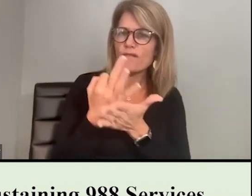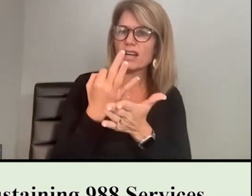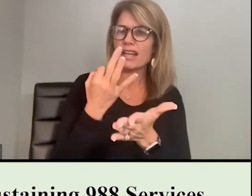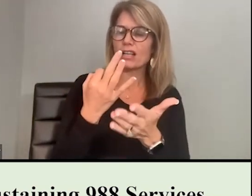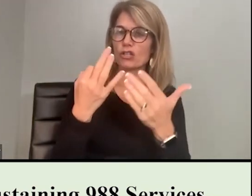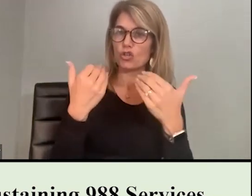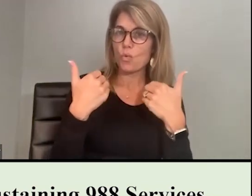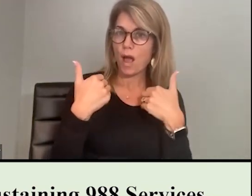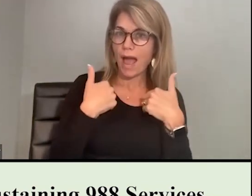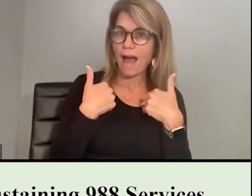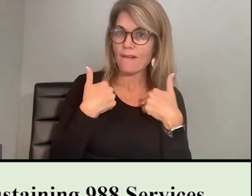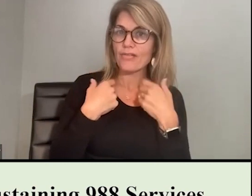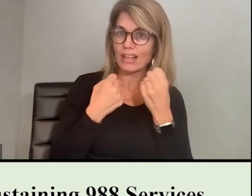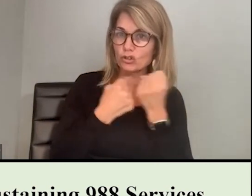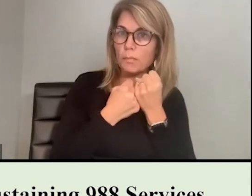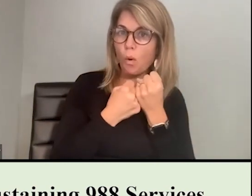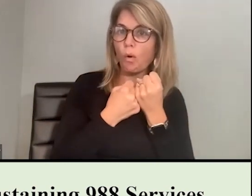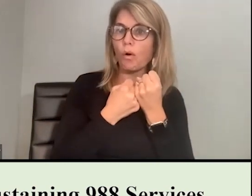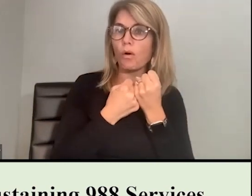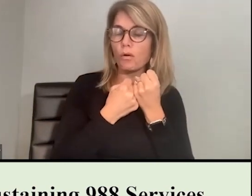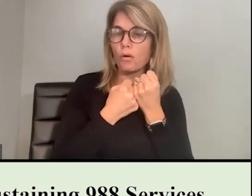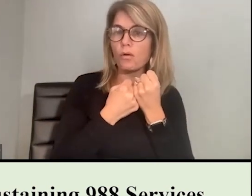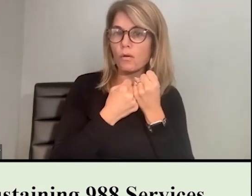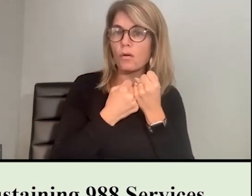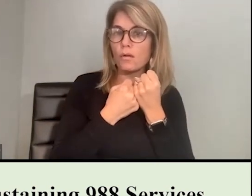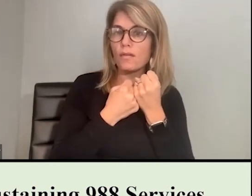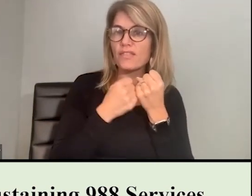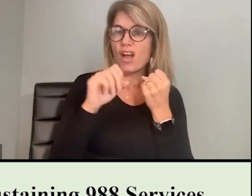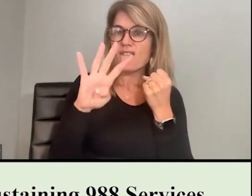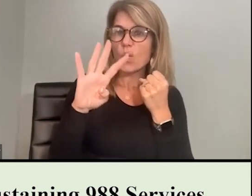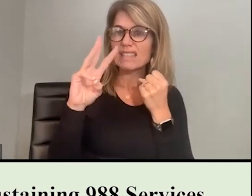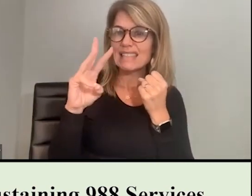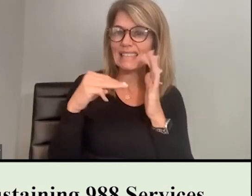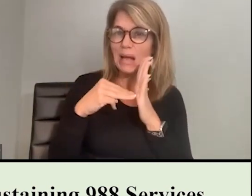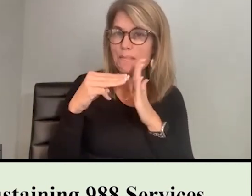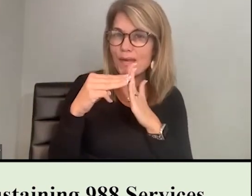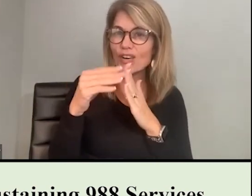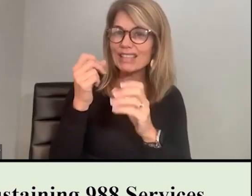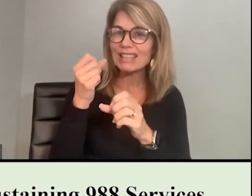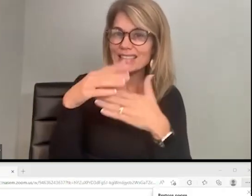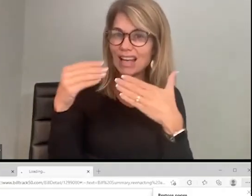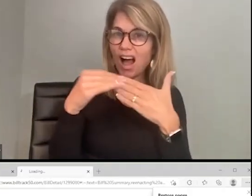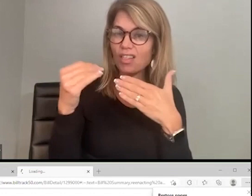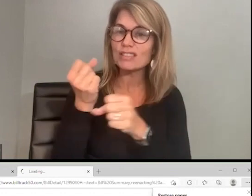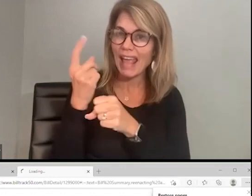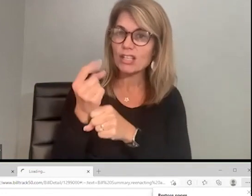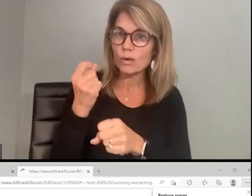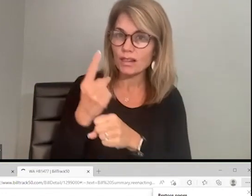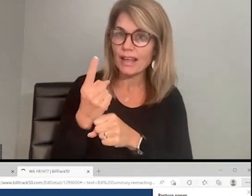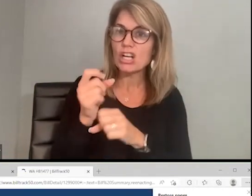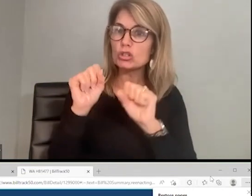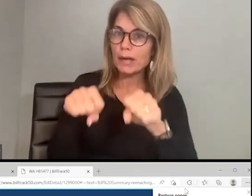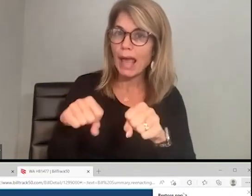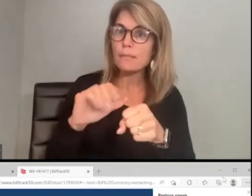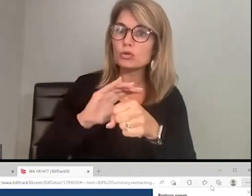large element because they were looking at it as roughly with this $46 million annually that would help them to be able to cover what it